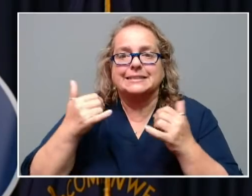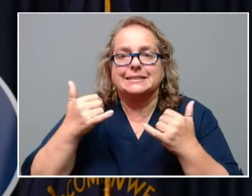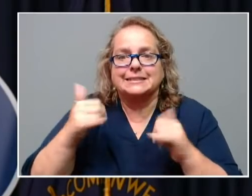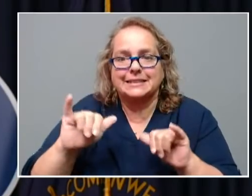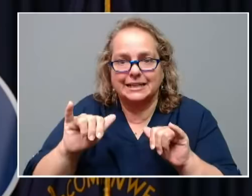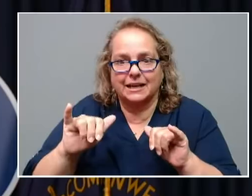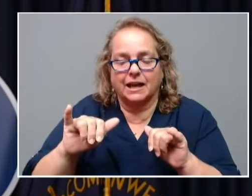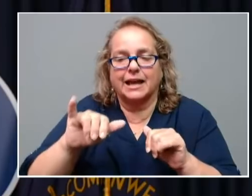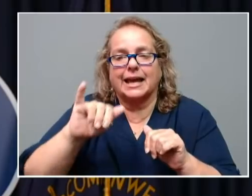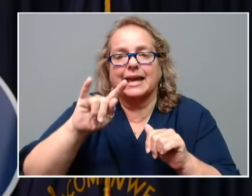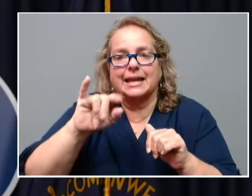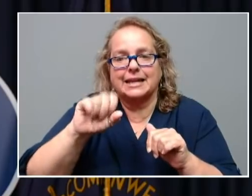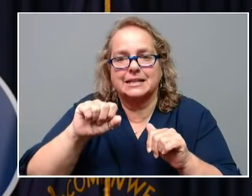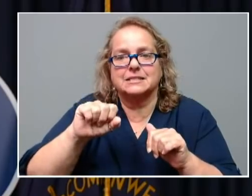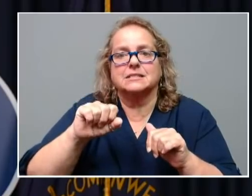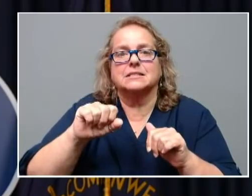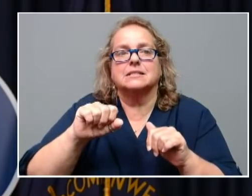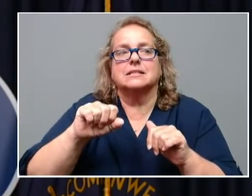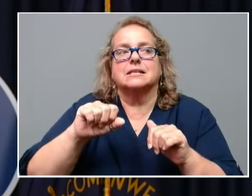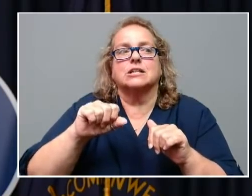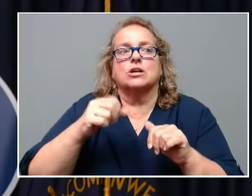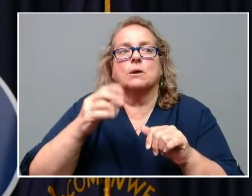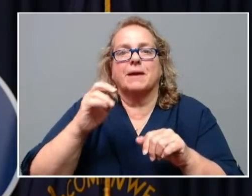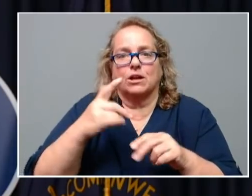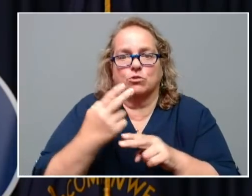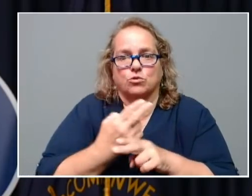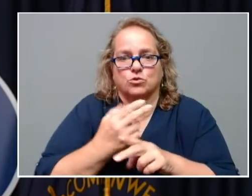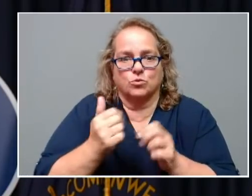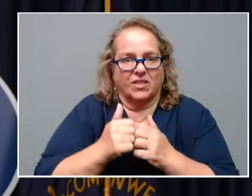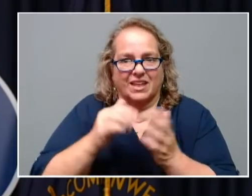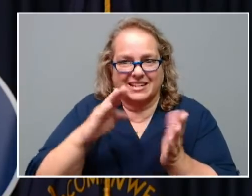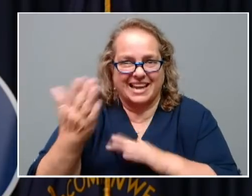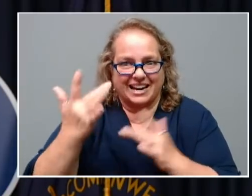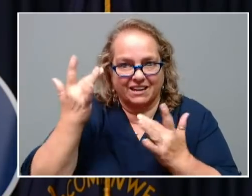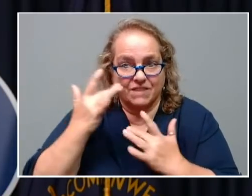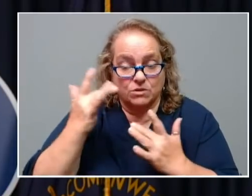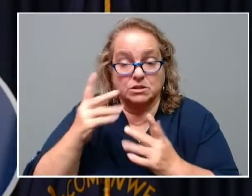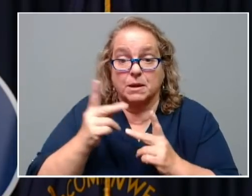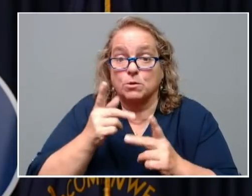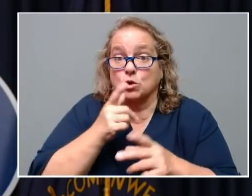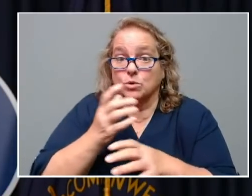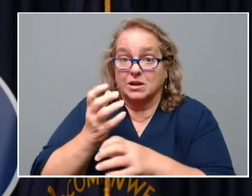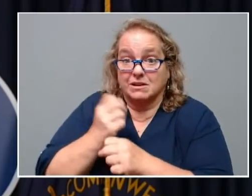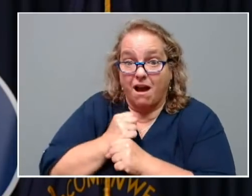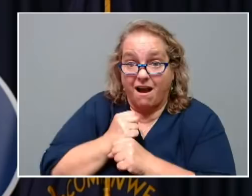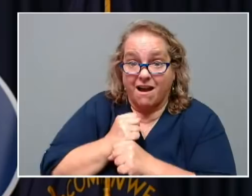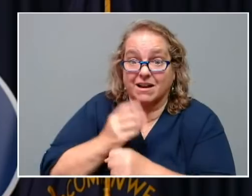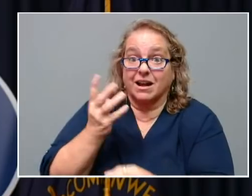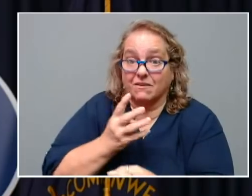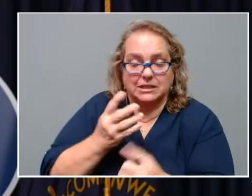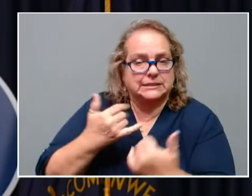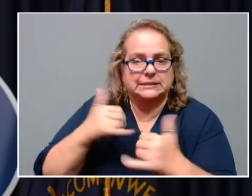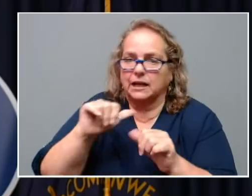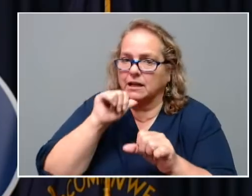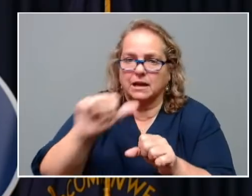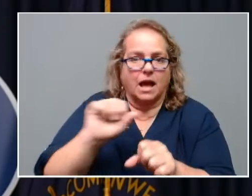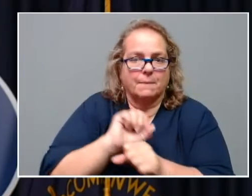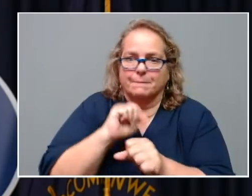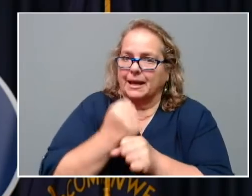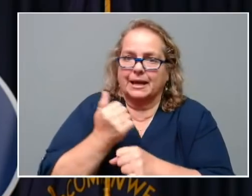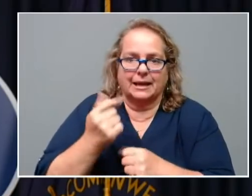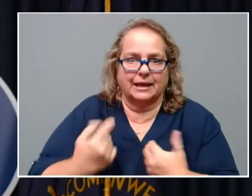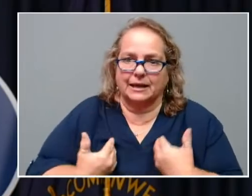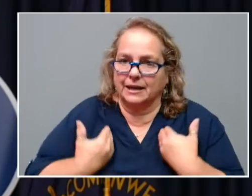very deadly virus. And we've had people who've gotten it that still don't make it. So even before this national